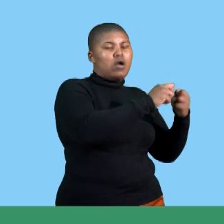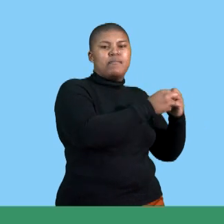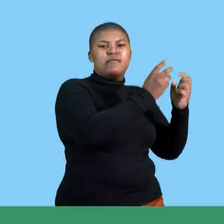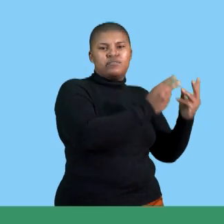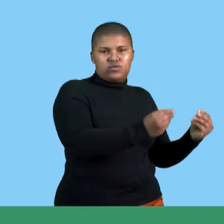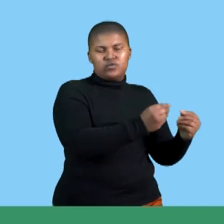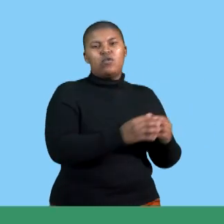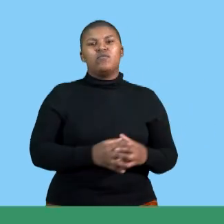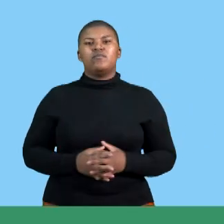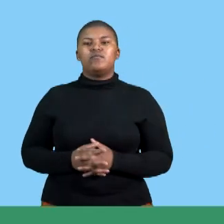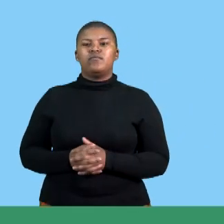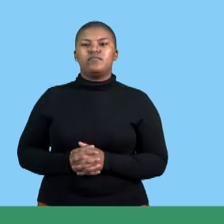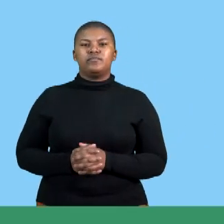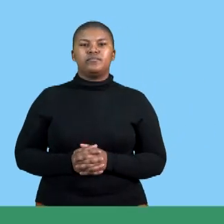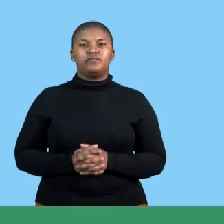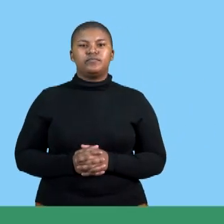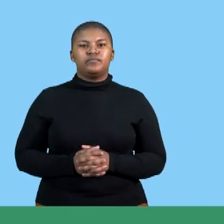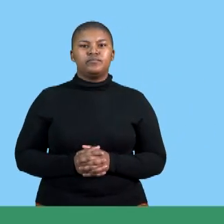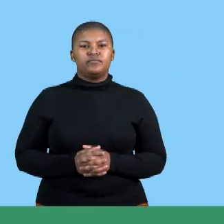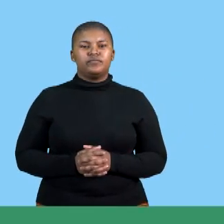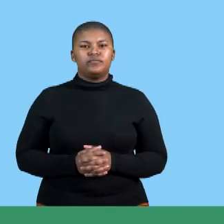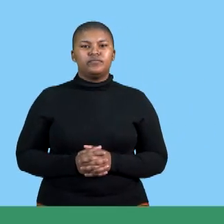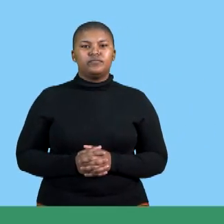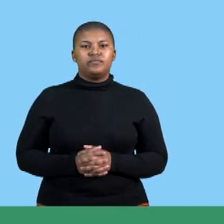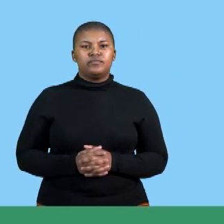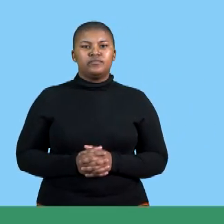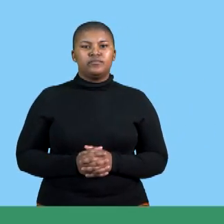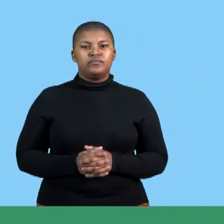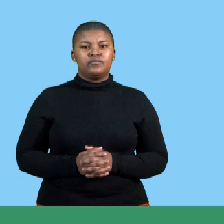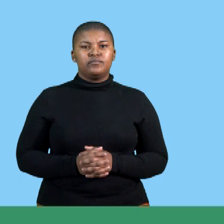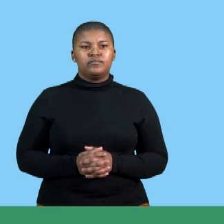is what? It's problem